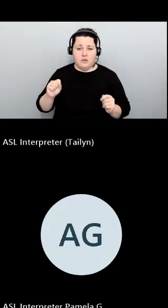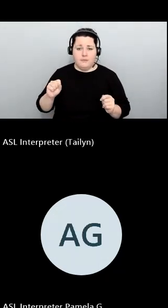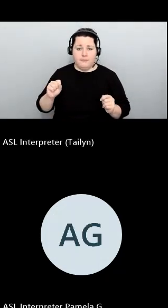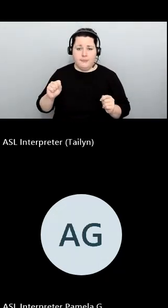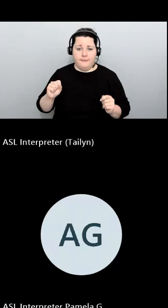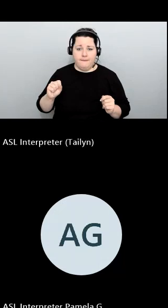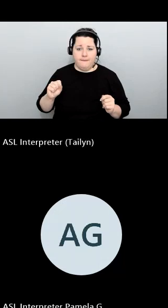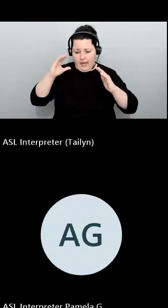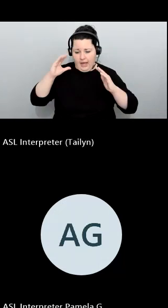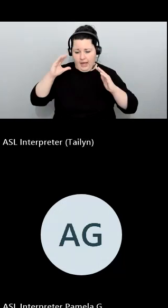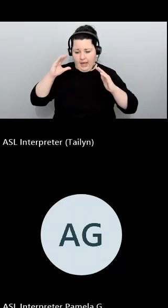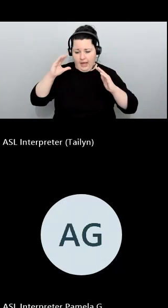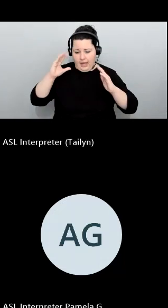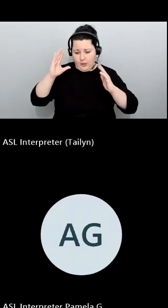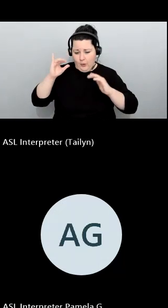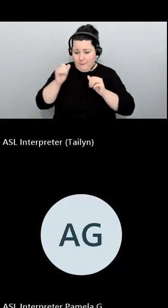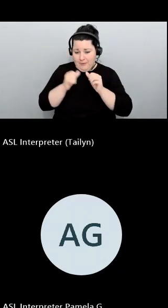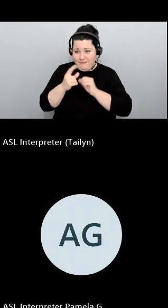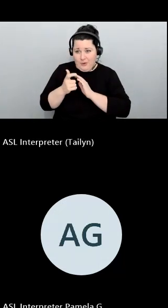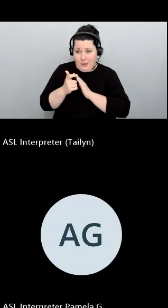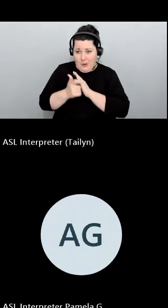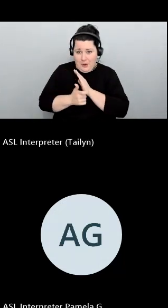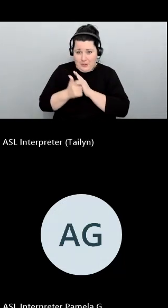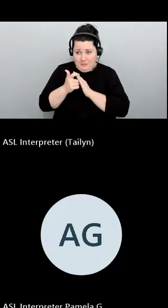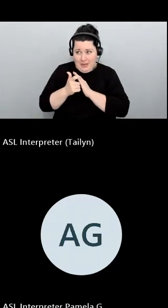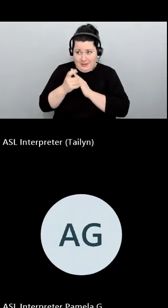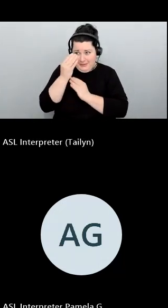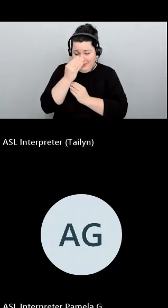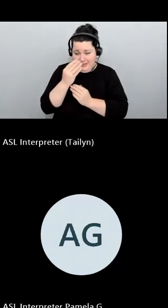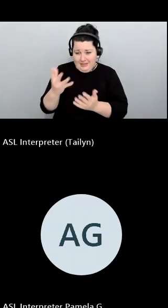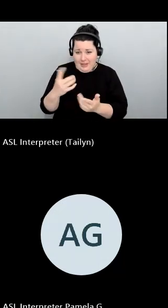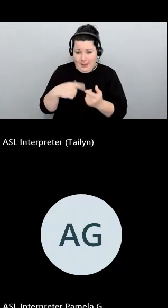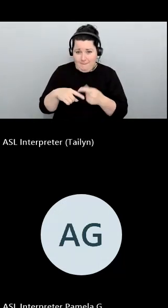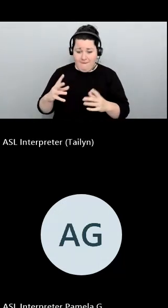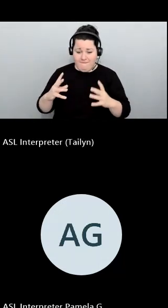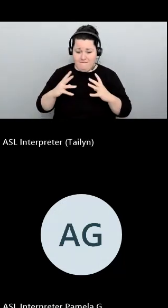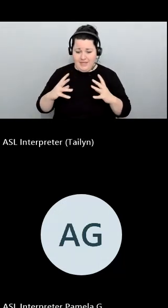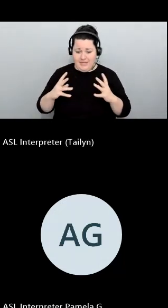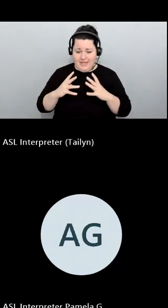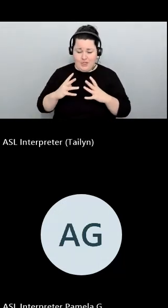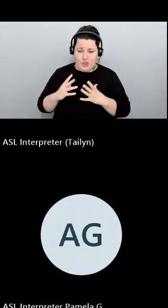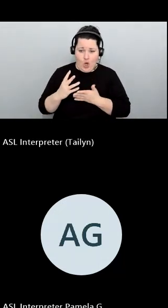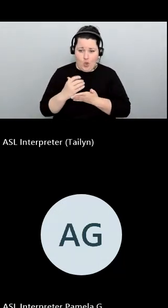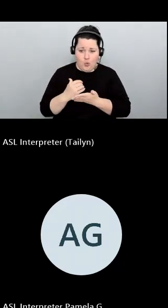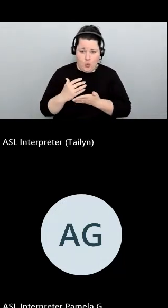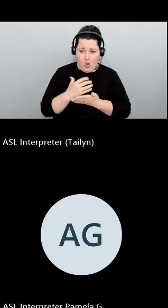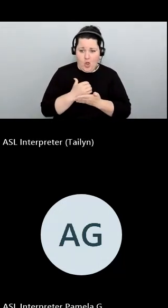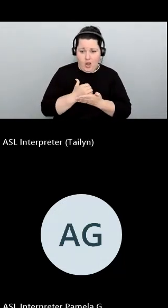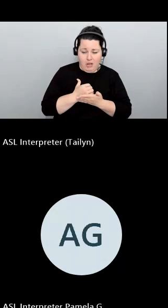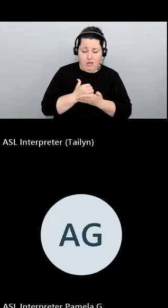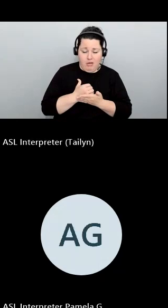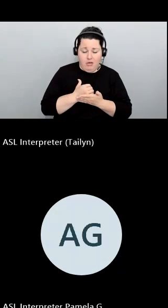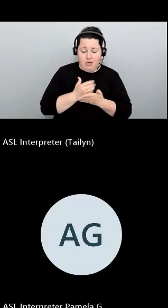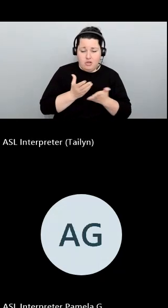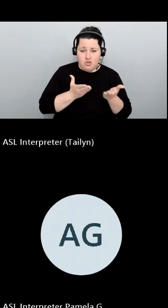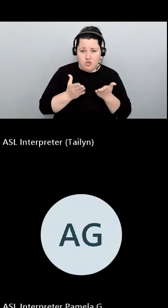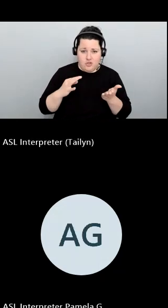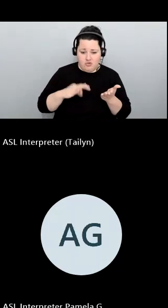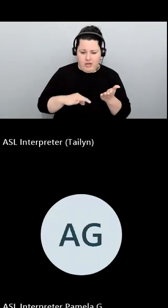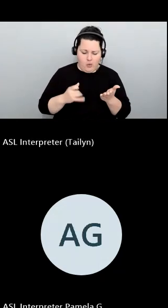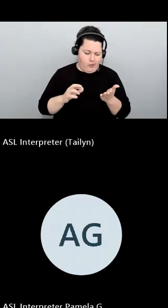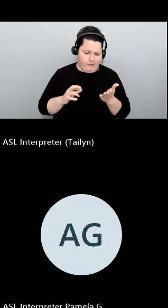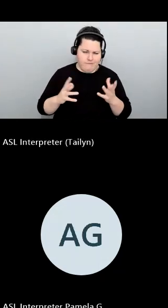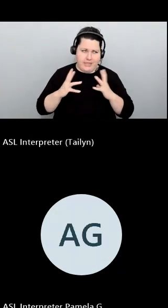I hope everyone automatically was notified about their vacation accrual service credit or vacation